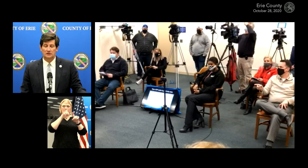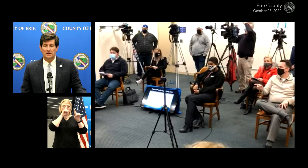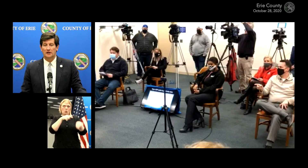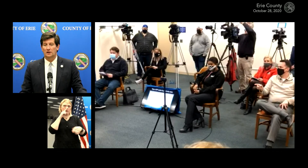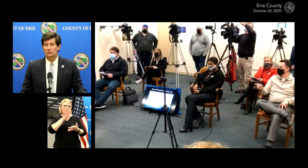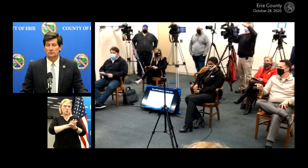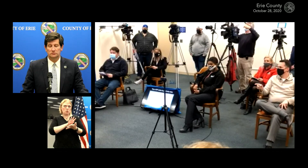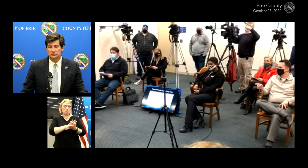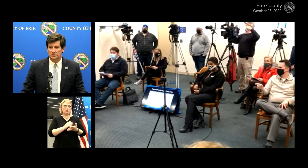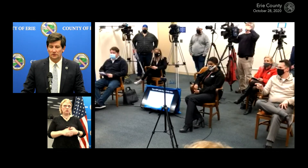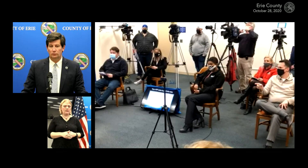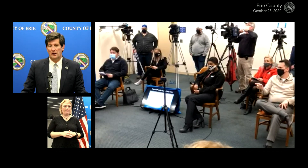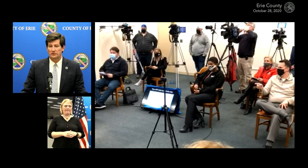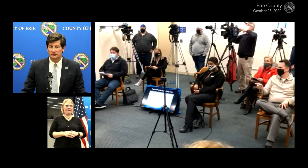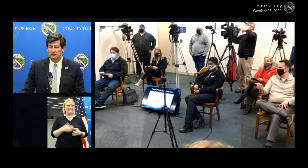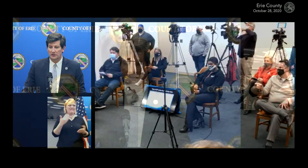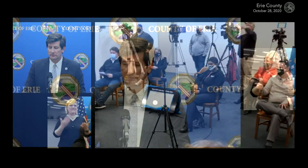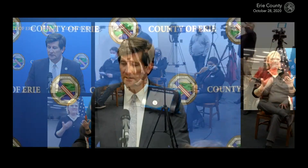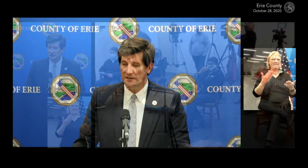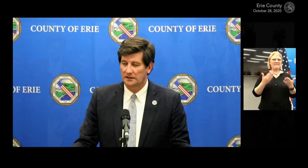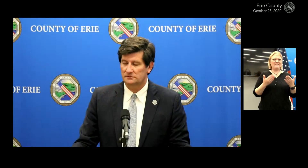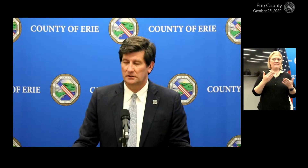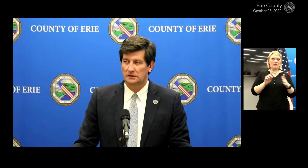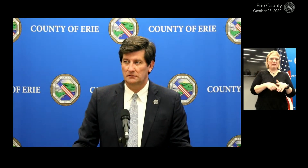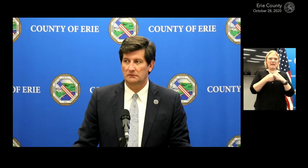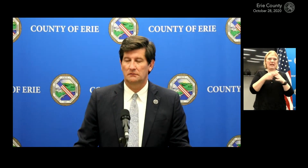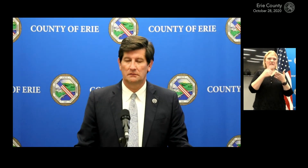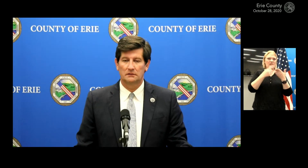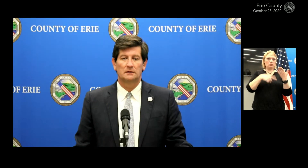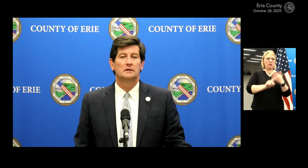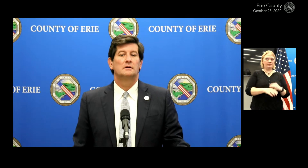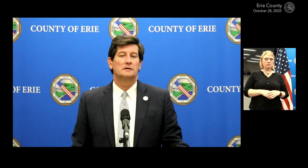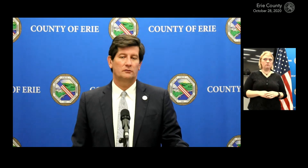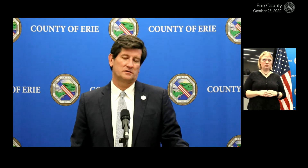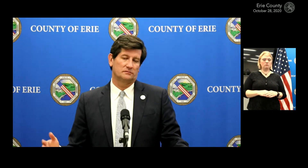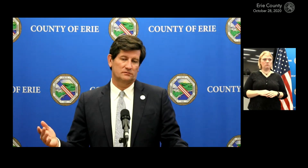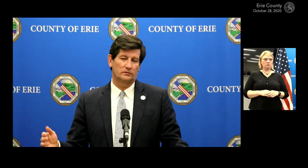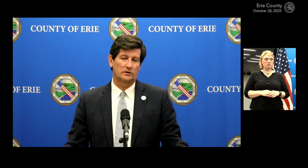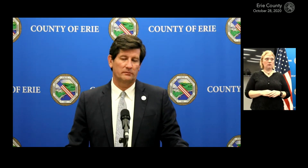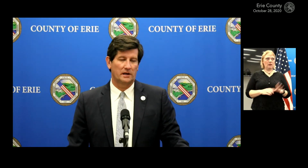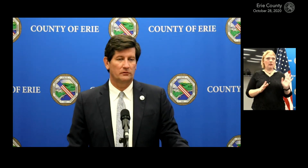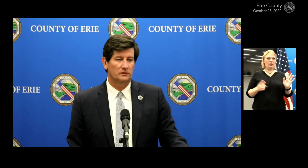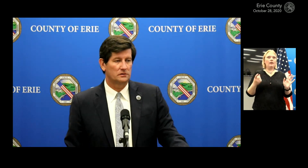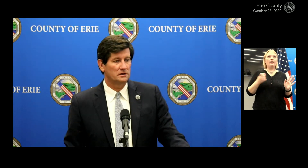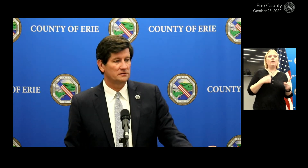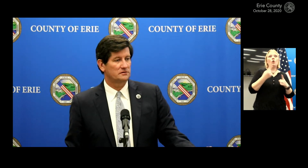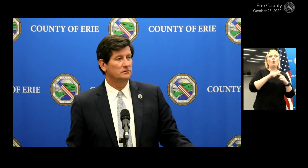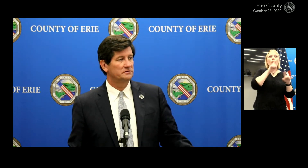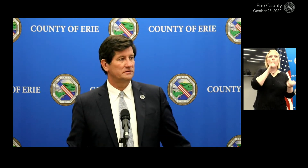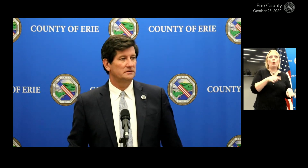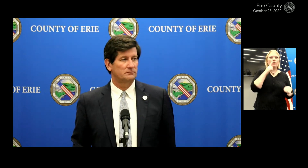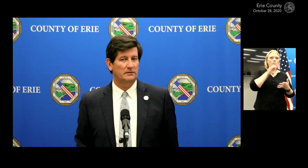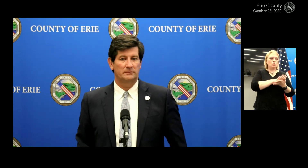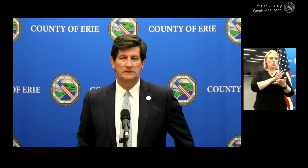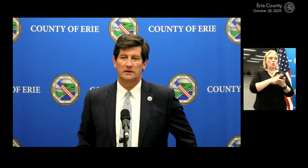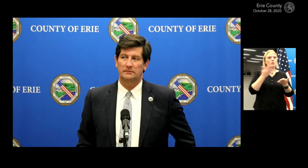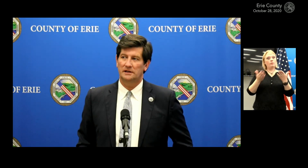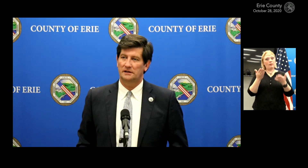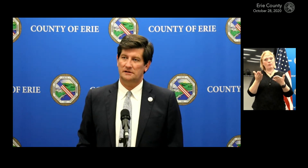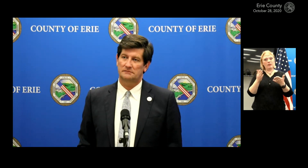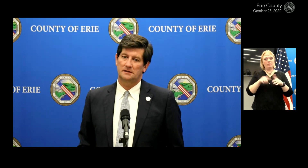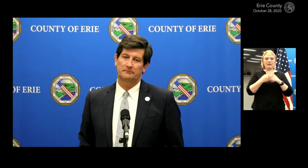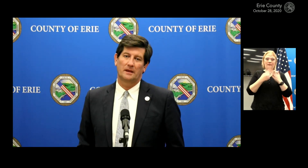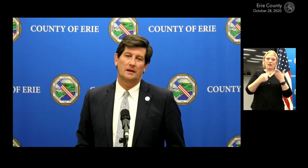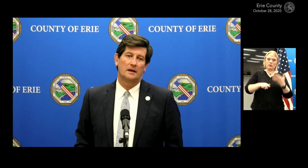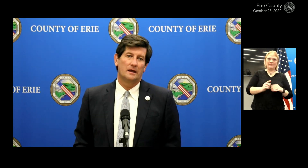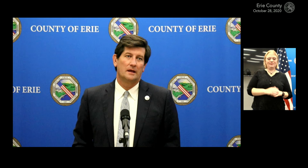schools? It'll probably be by the beginning of next week. Okay. The question was when we're coming out with the order on the schools, and it'll probably be by the beginning of